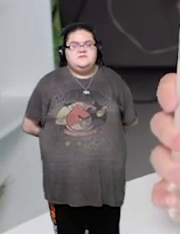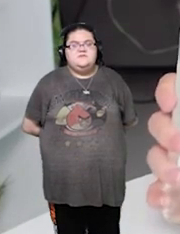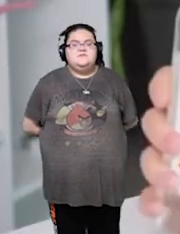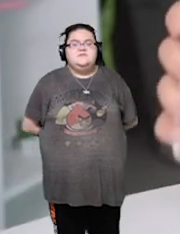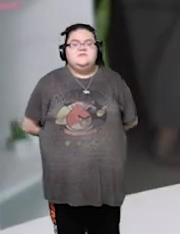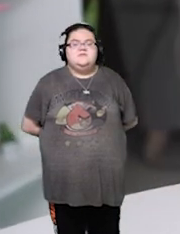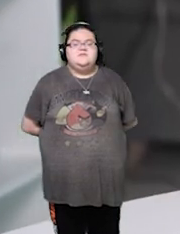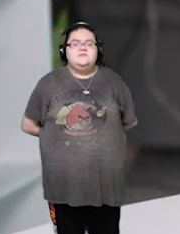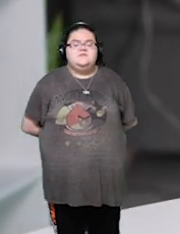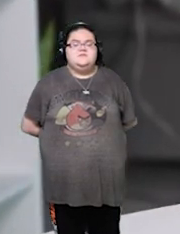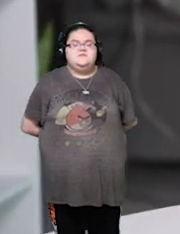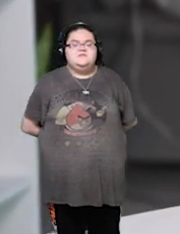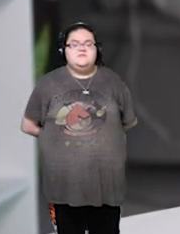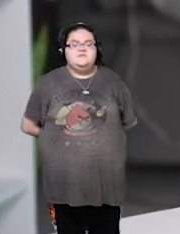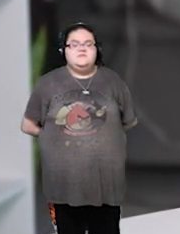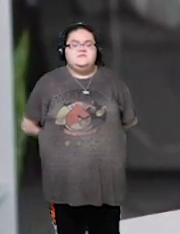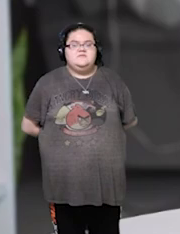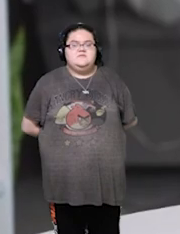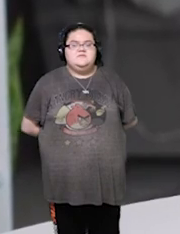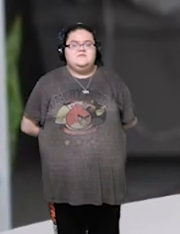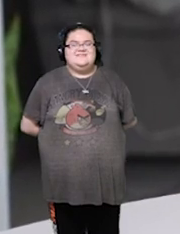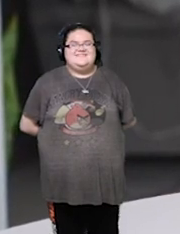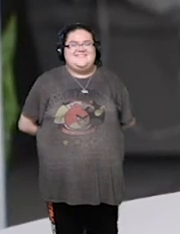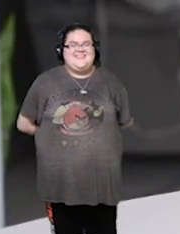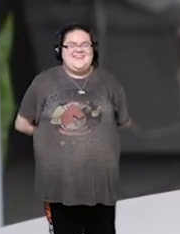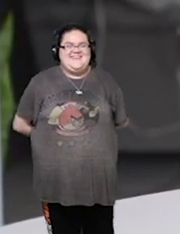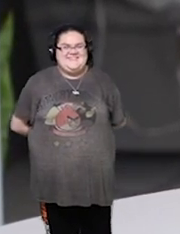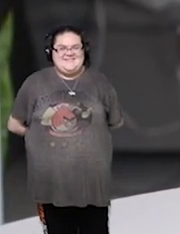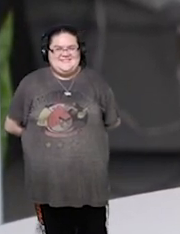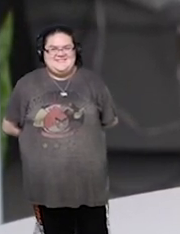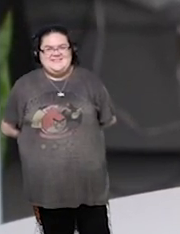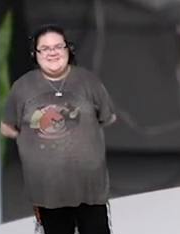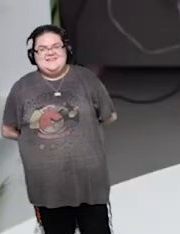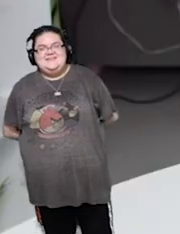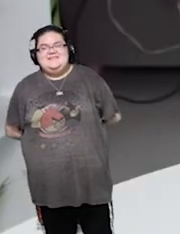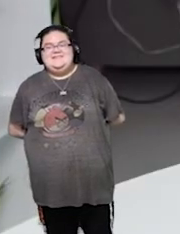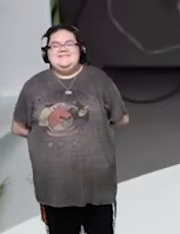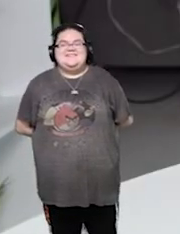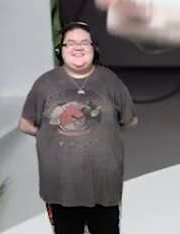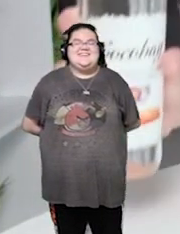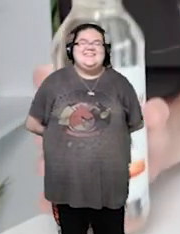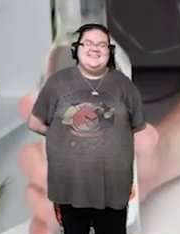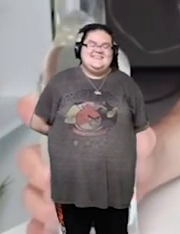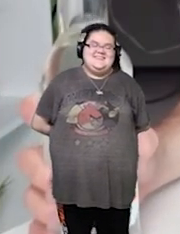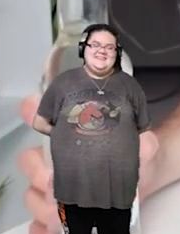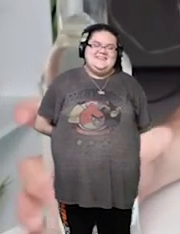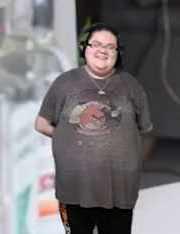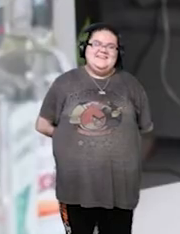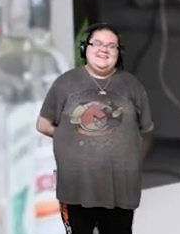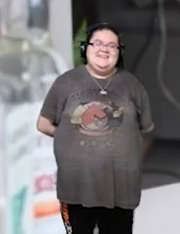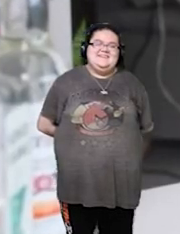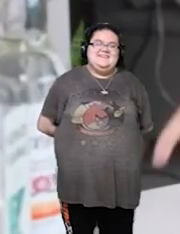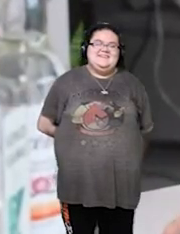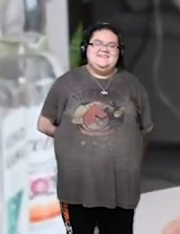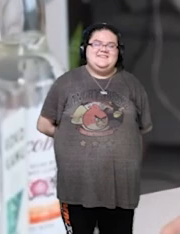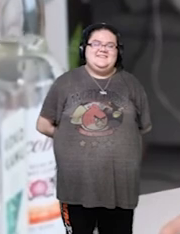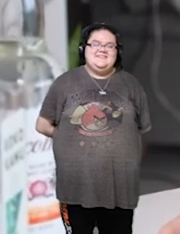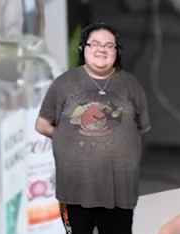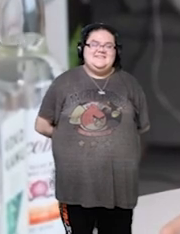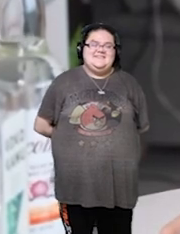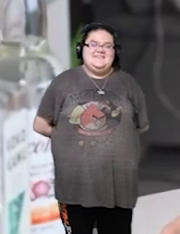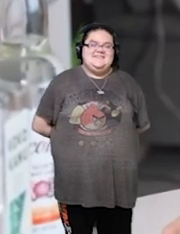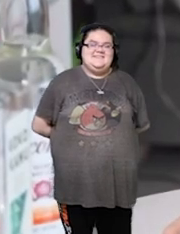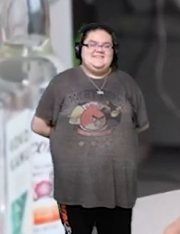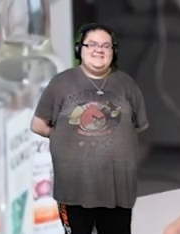it's 20 quid. So this is 3 quid. Come on, the Coco Bay. You know, get yourself, what the hell? Get yourself crunk on the Coco Bay. England game's about to start, I need to go.